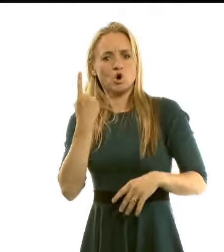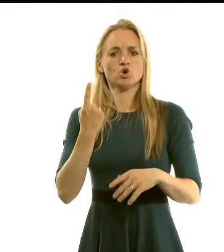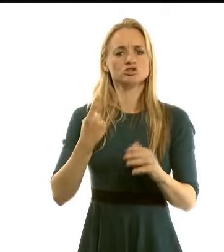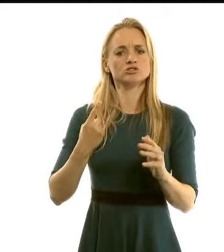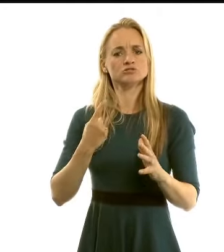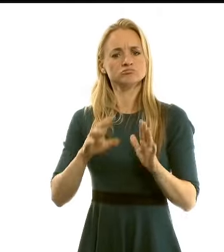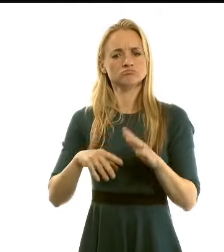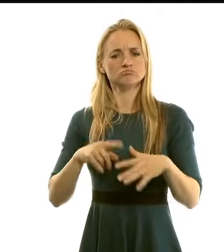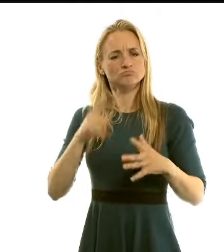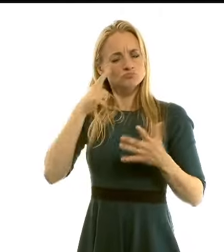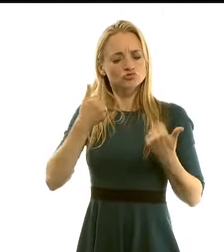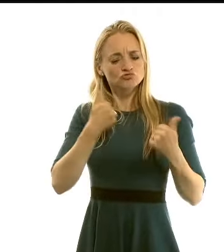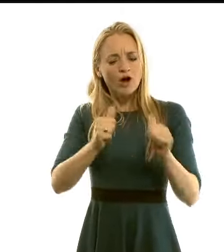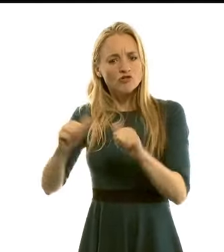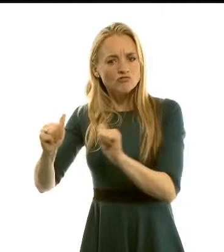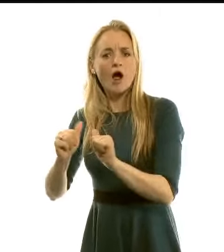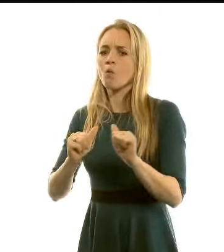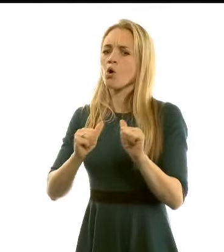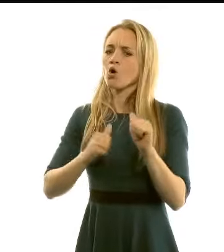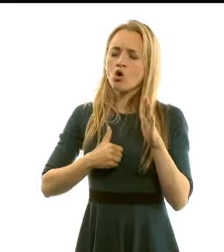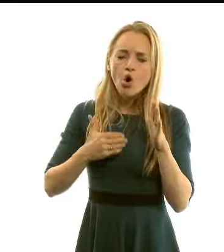to the maximum.